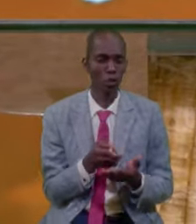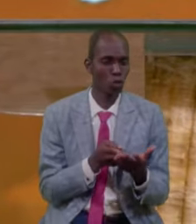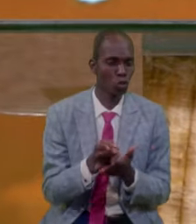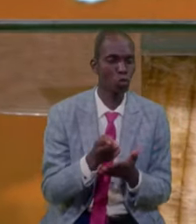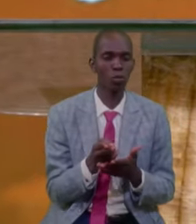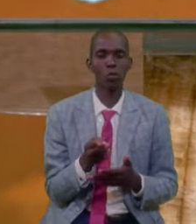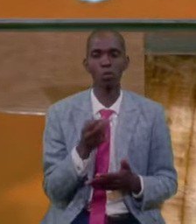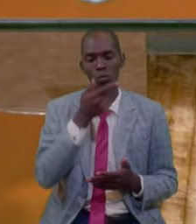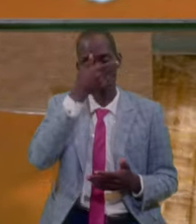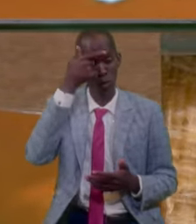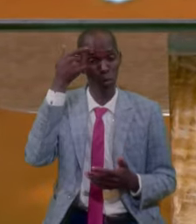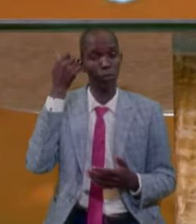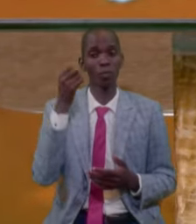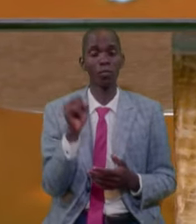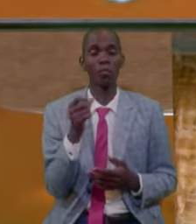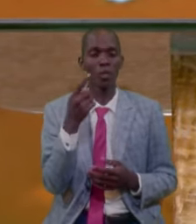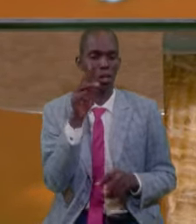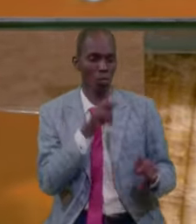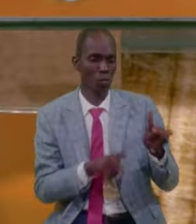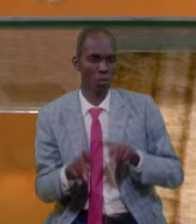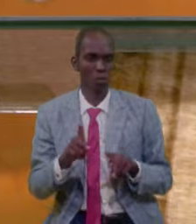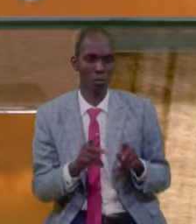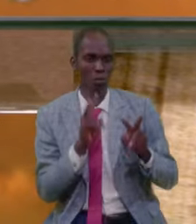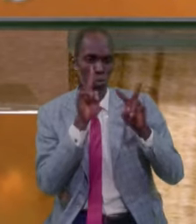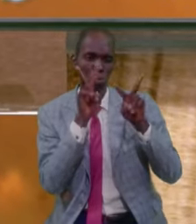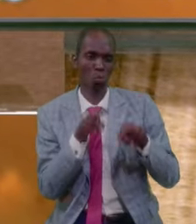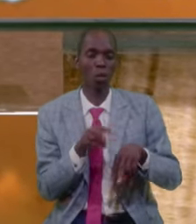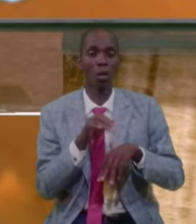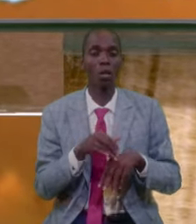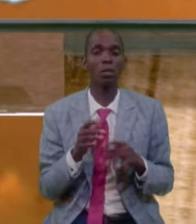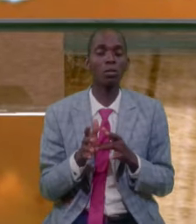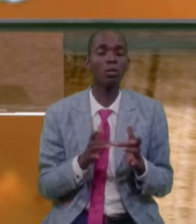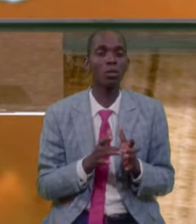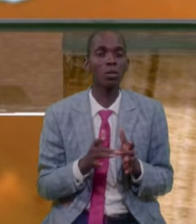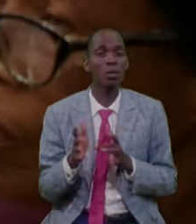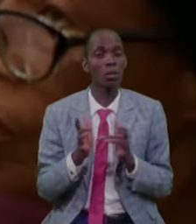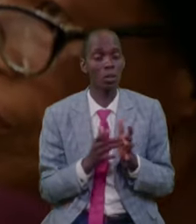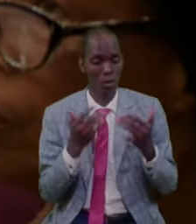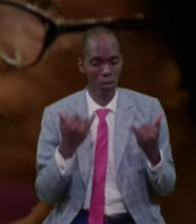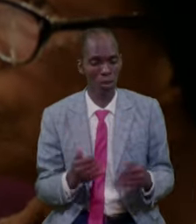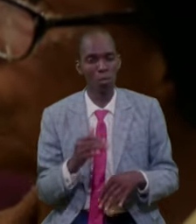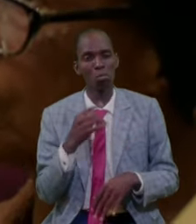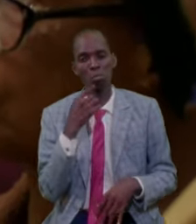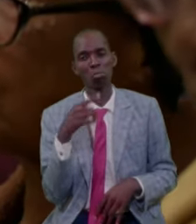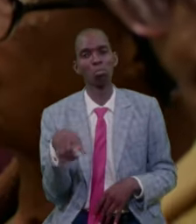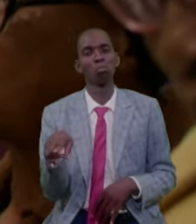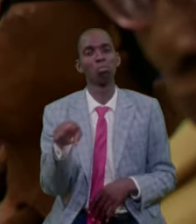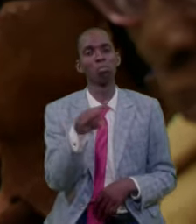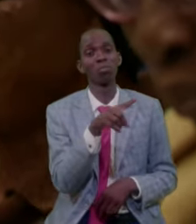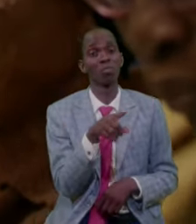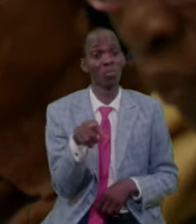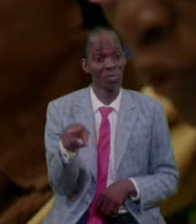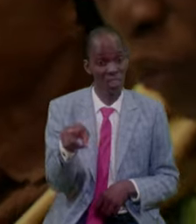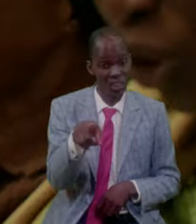hearts of men, because they derided him. And so he said unto them, ye are